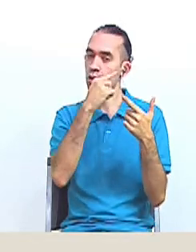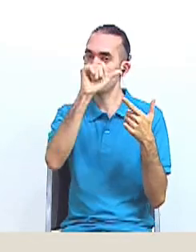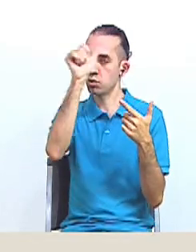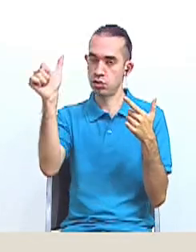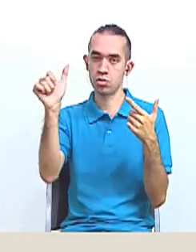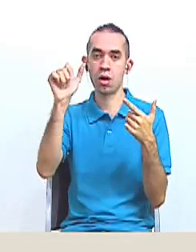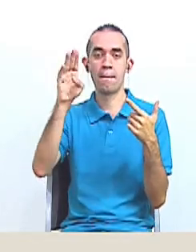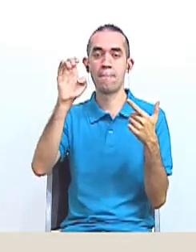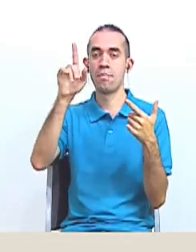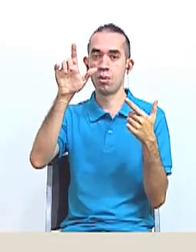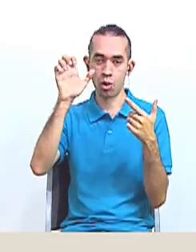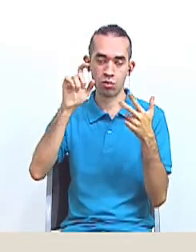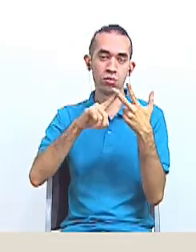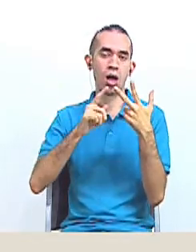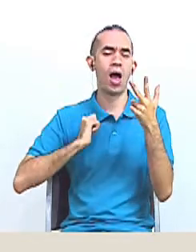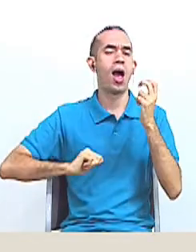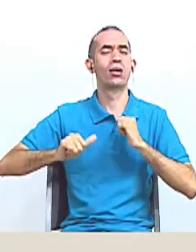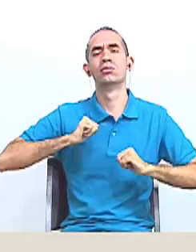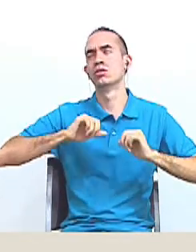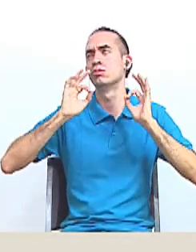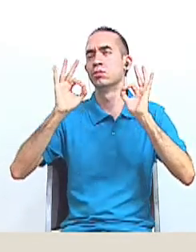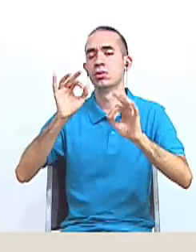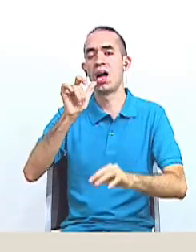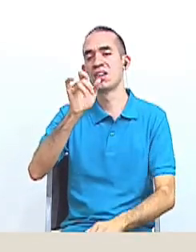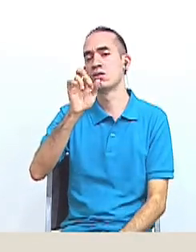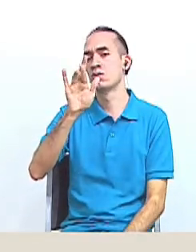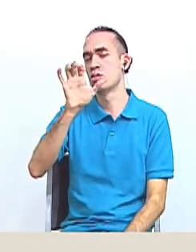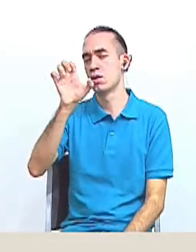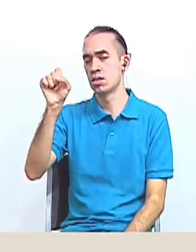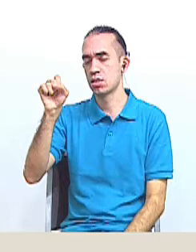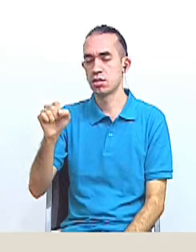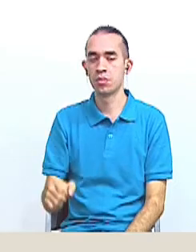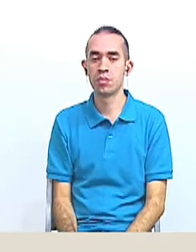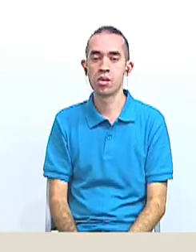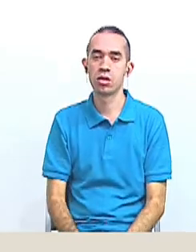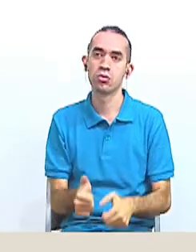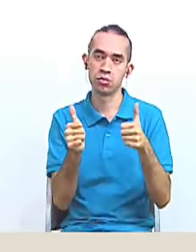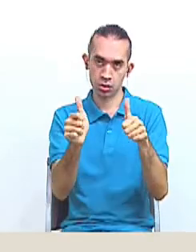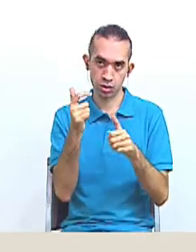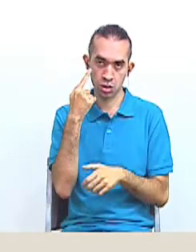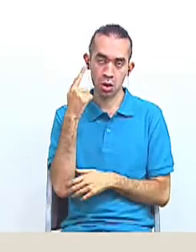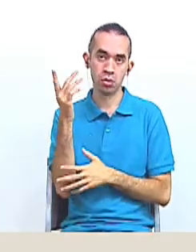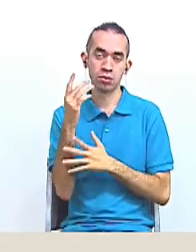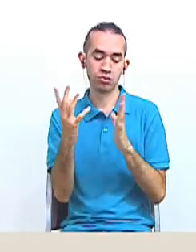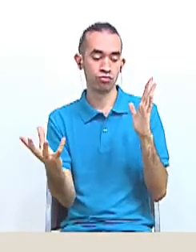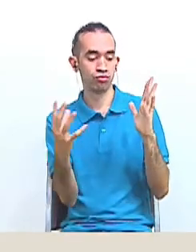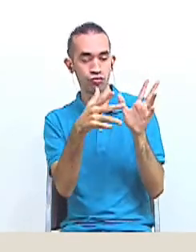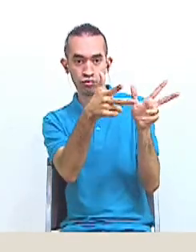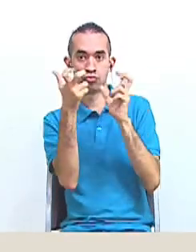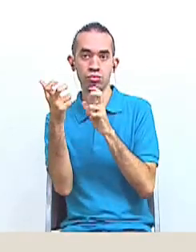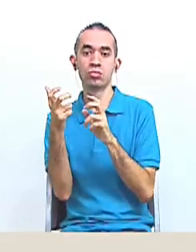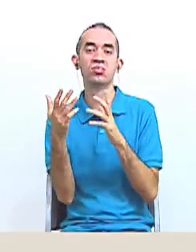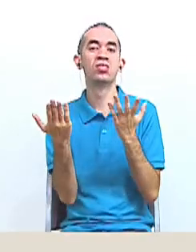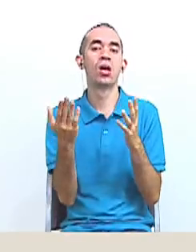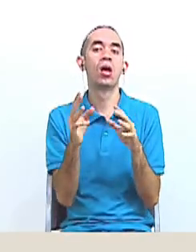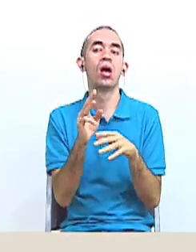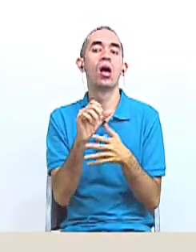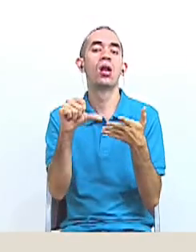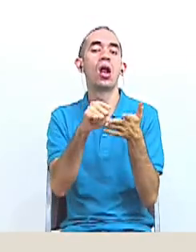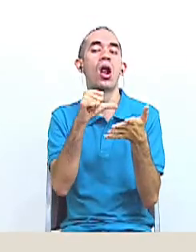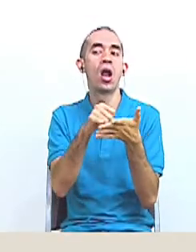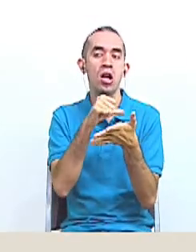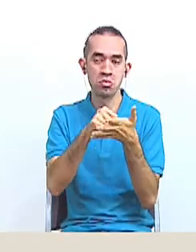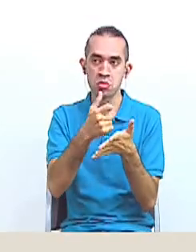And she's a great actress. So we're going to be reading about Jennifer Lawrence. I found this article in the British Council website, a